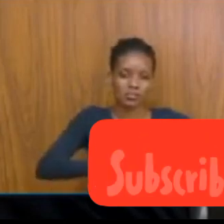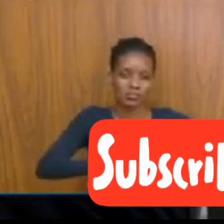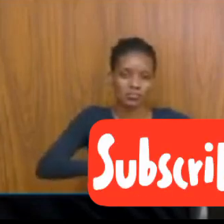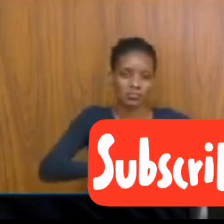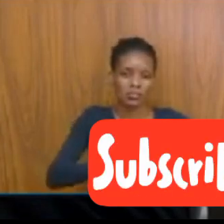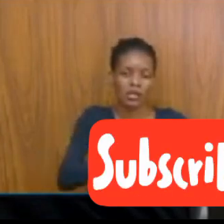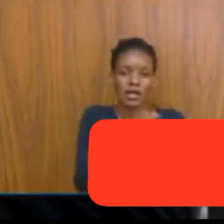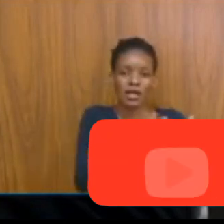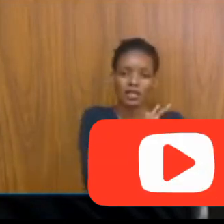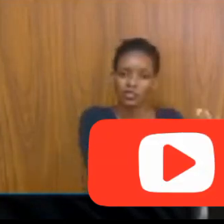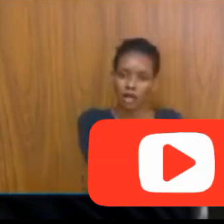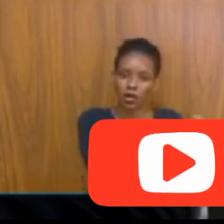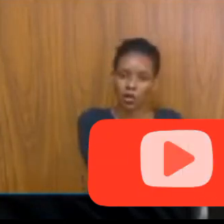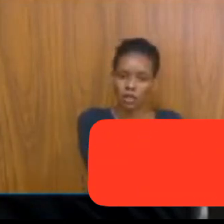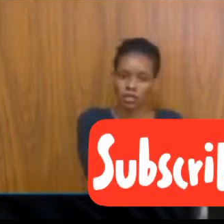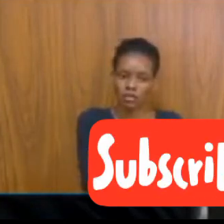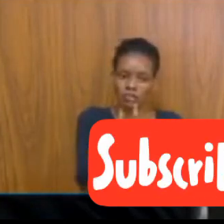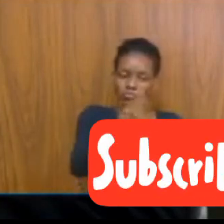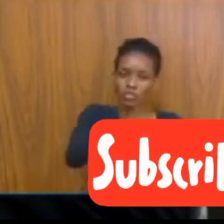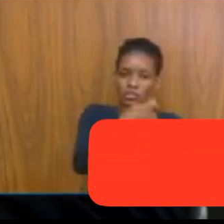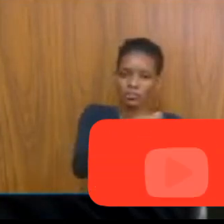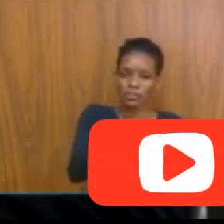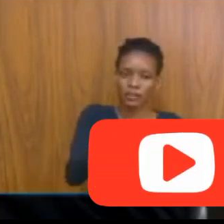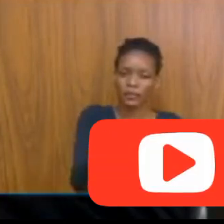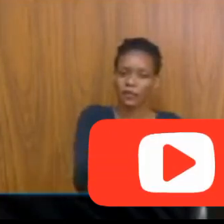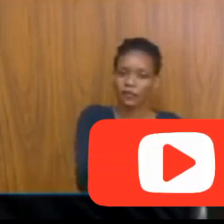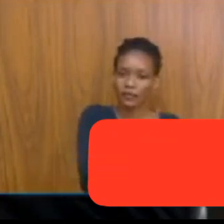the Electoral Court?